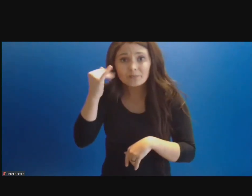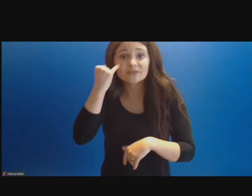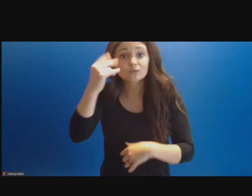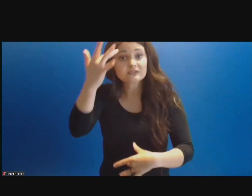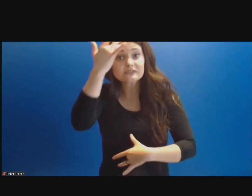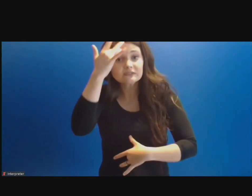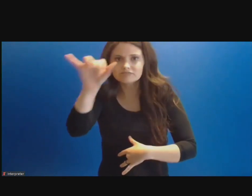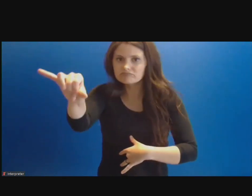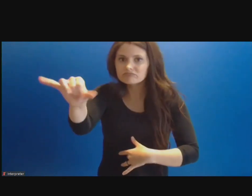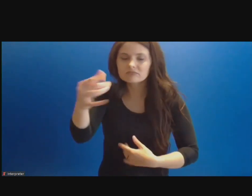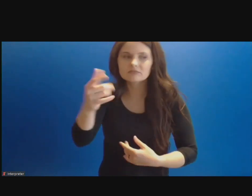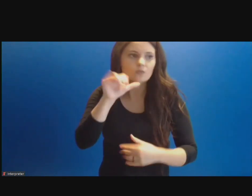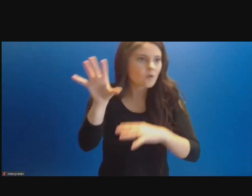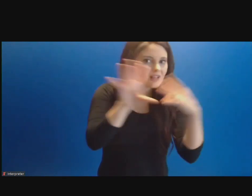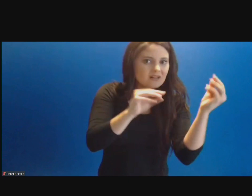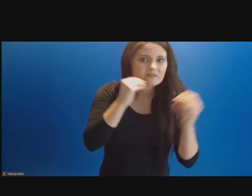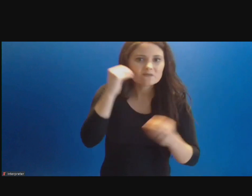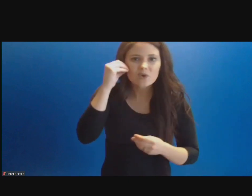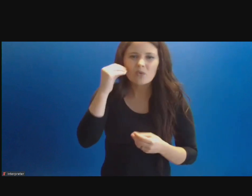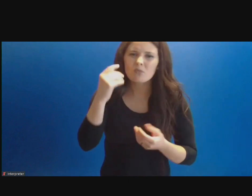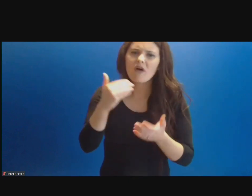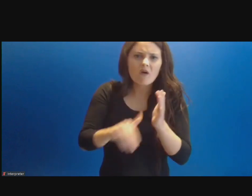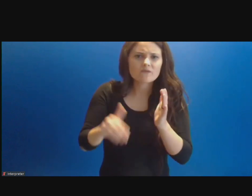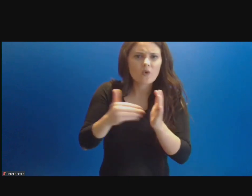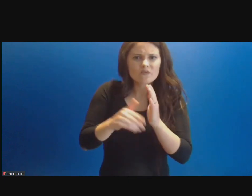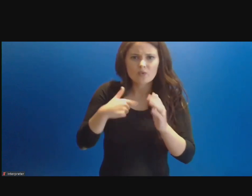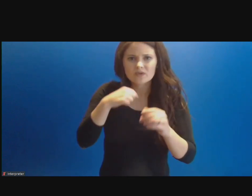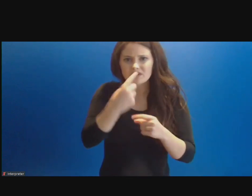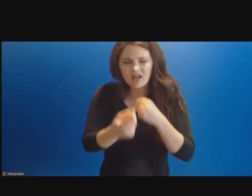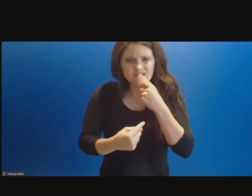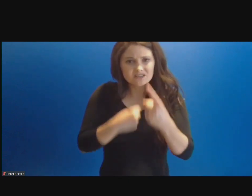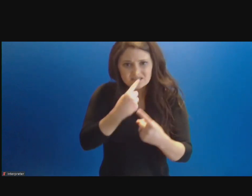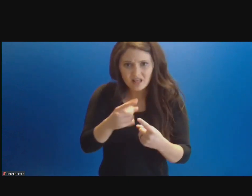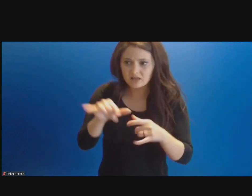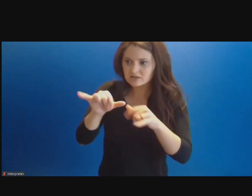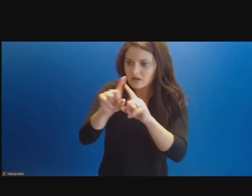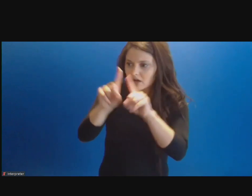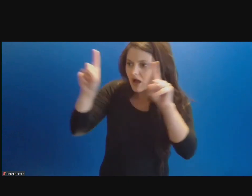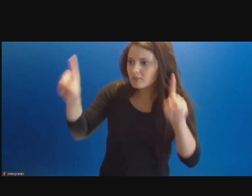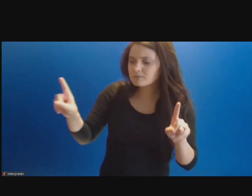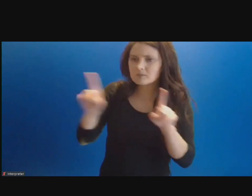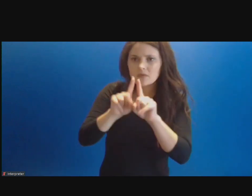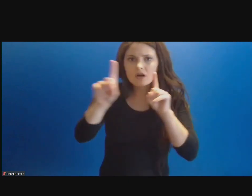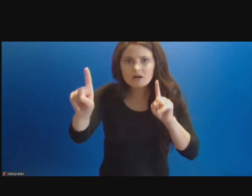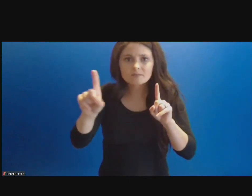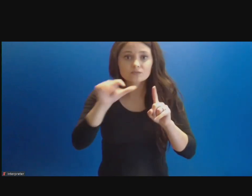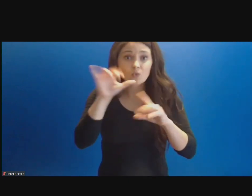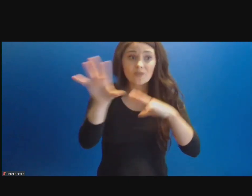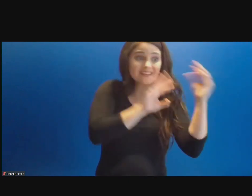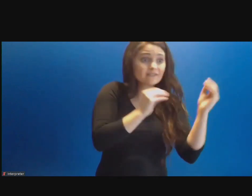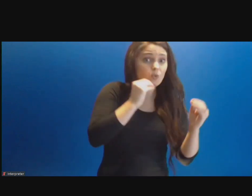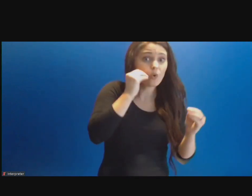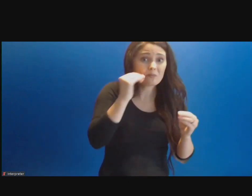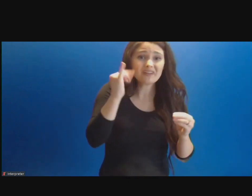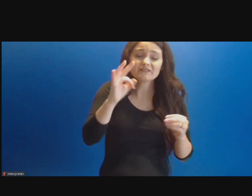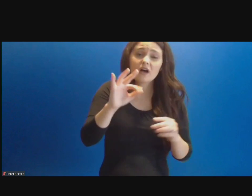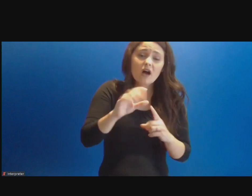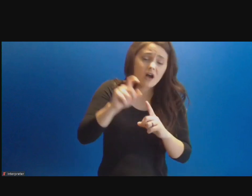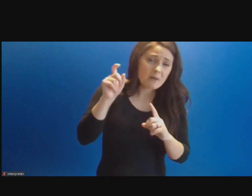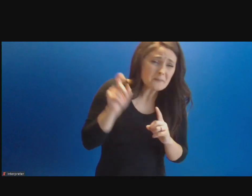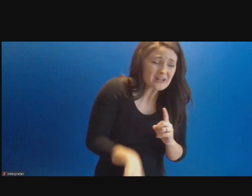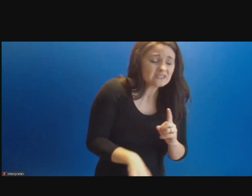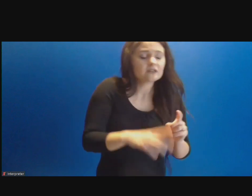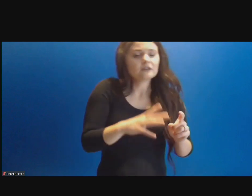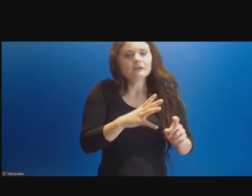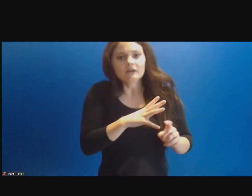sick, don't go out, stay away from other people, and don't leave the house unless you really need to. You've